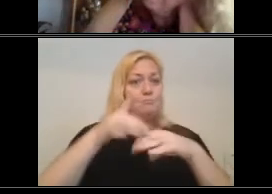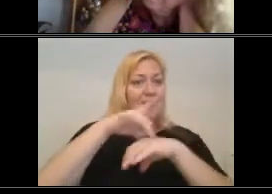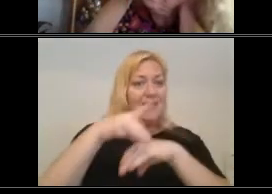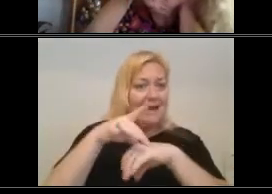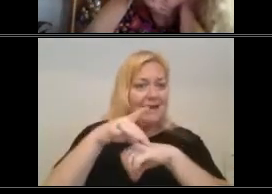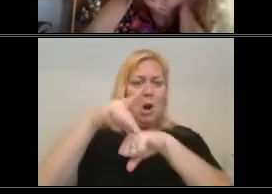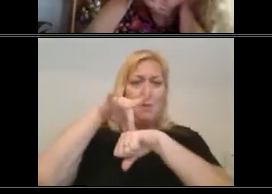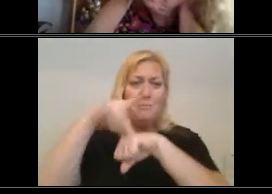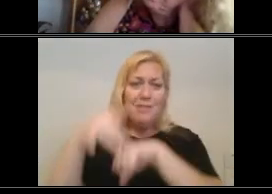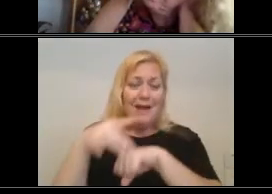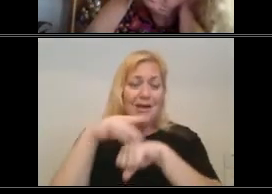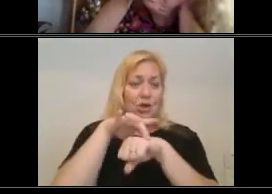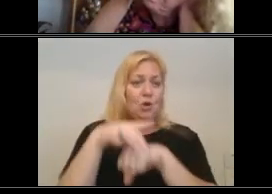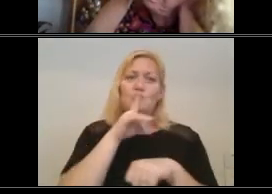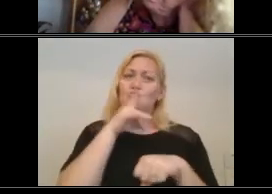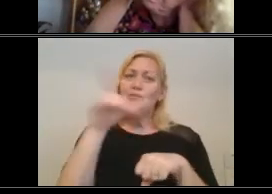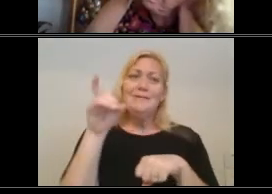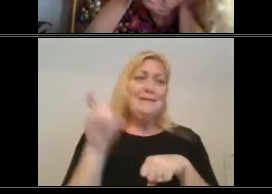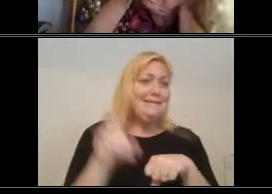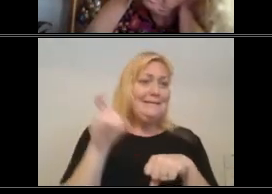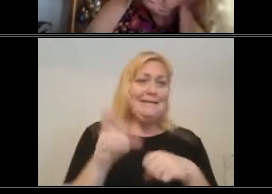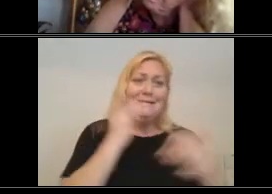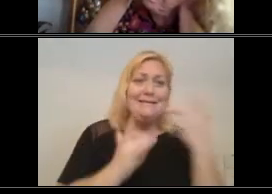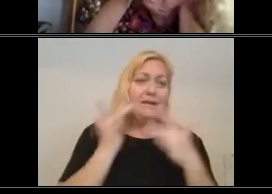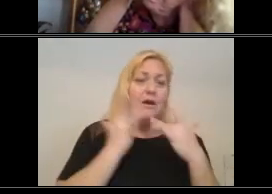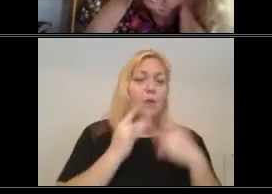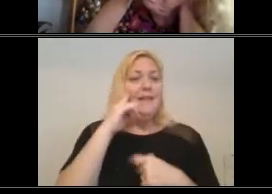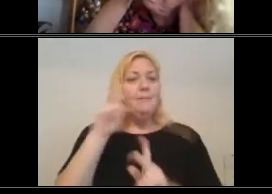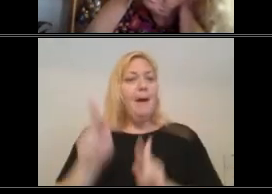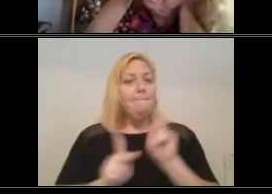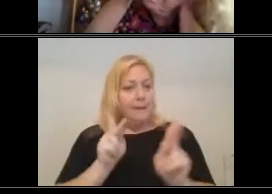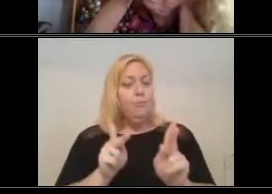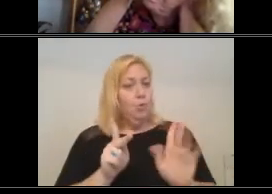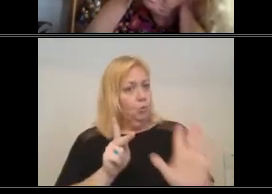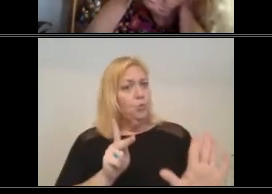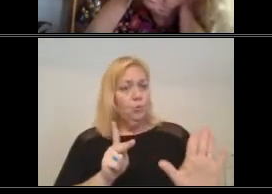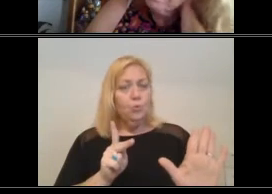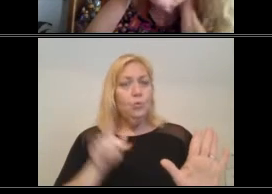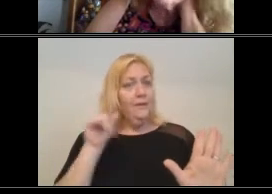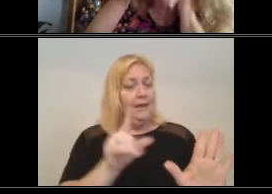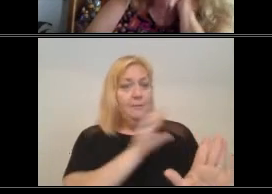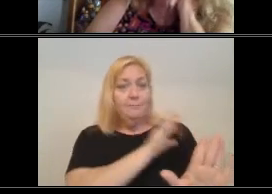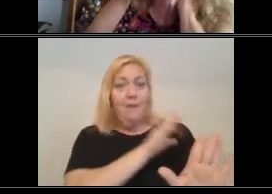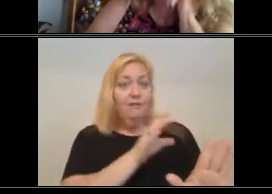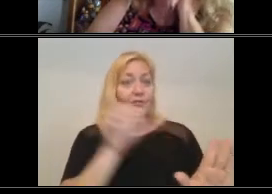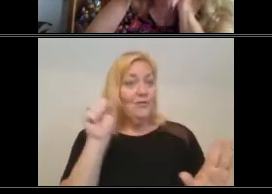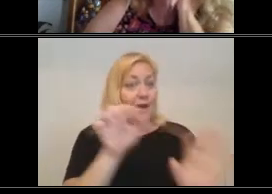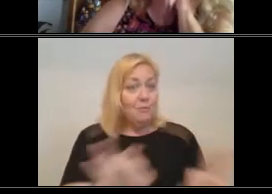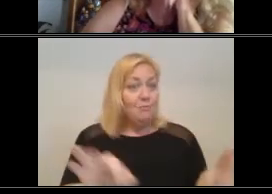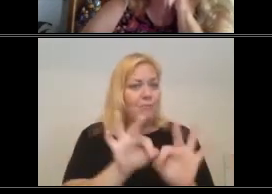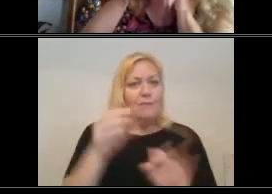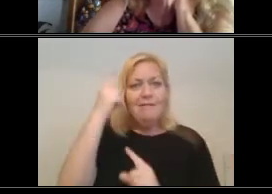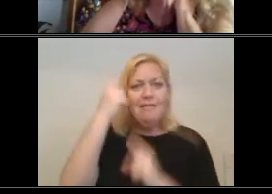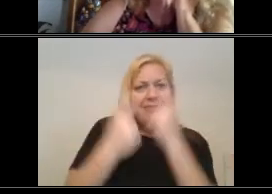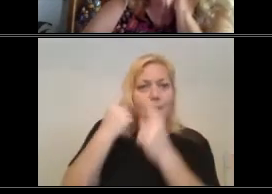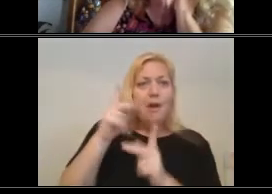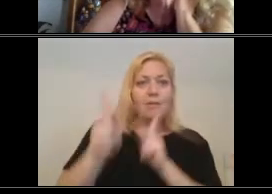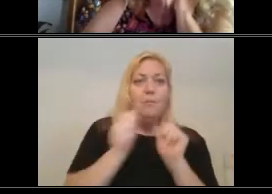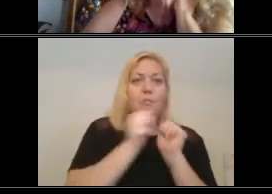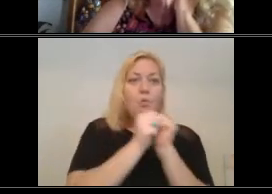need, and often when we think about equity, we're thinking about the people, which is absolutely powerful and important, but we're going to have to think about the people with